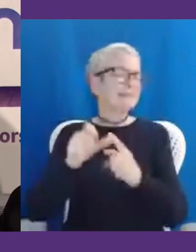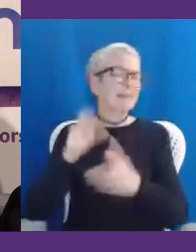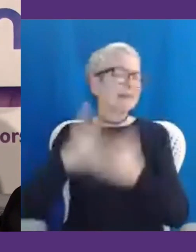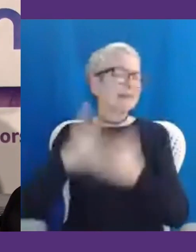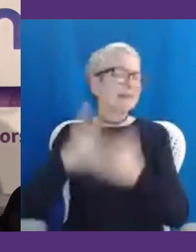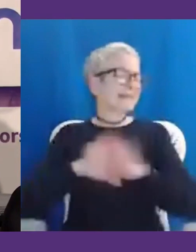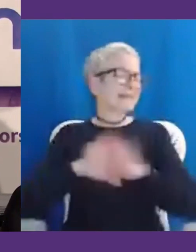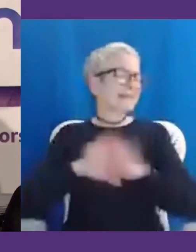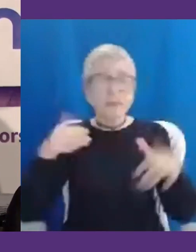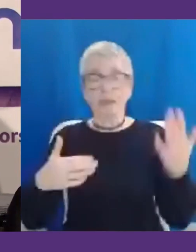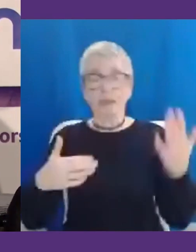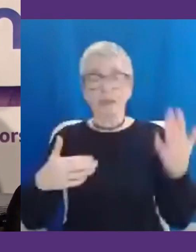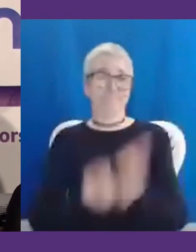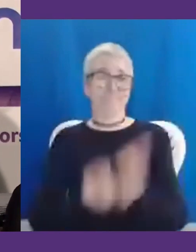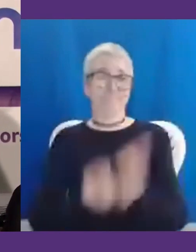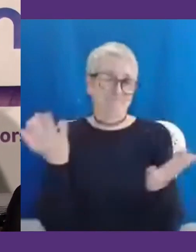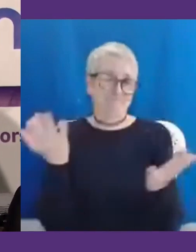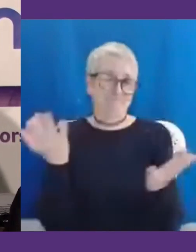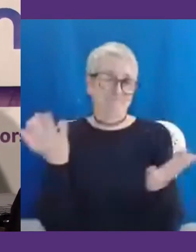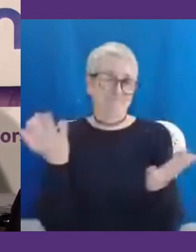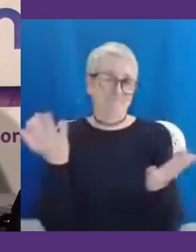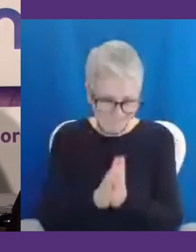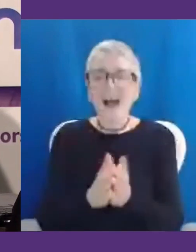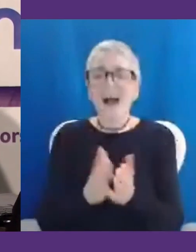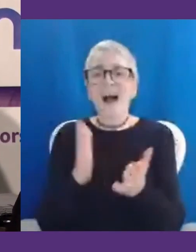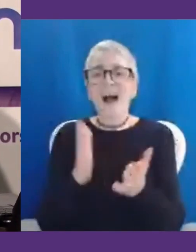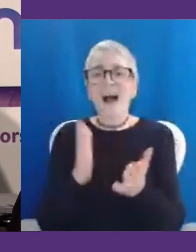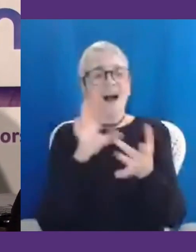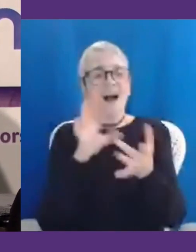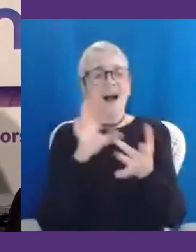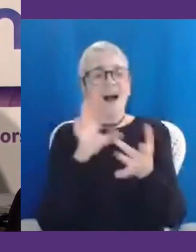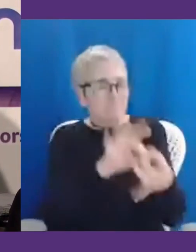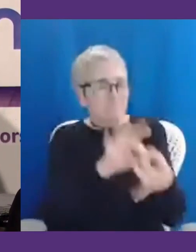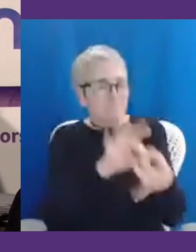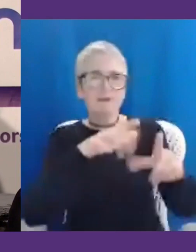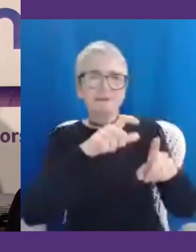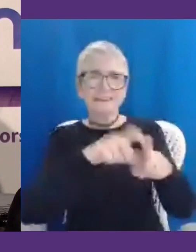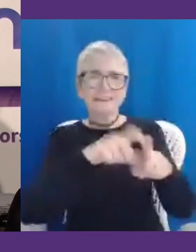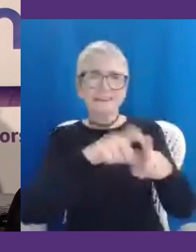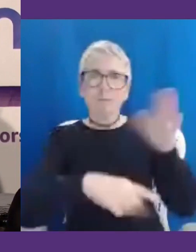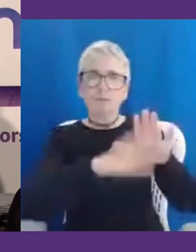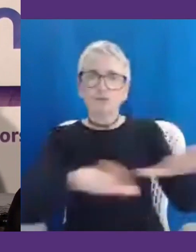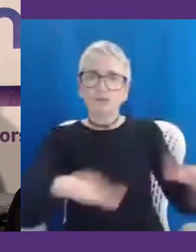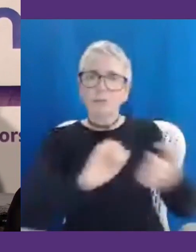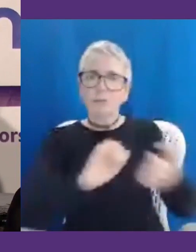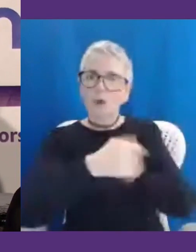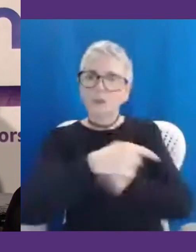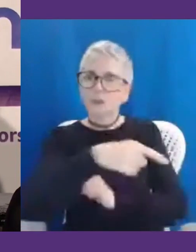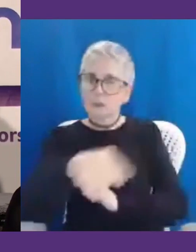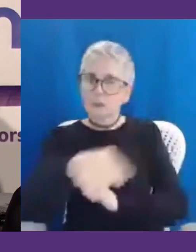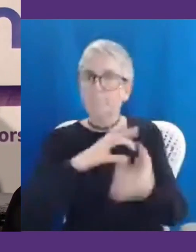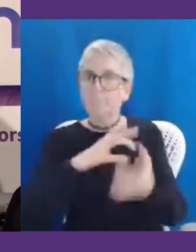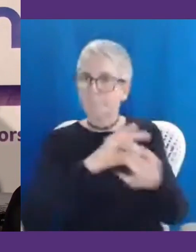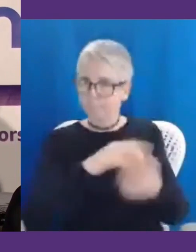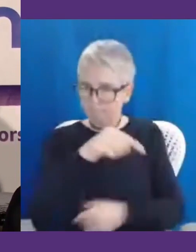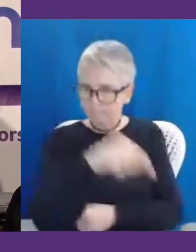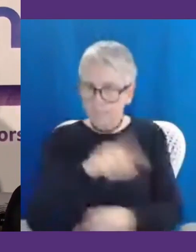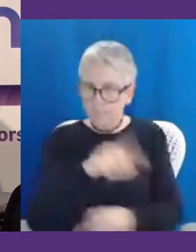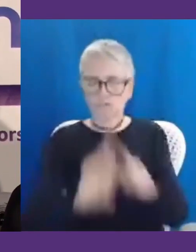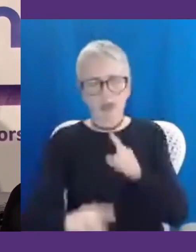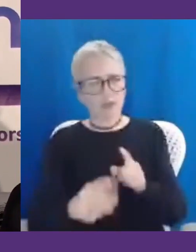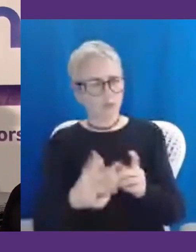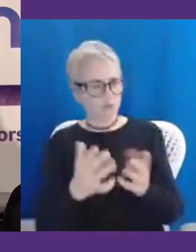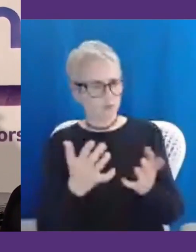Disabled Children's Partnership and trying to get support for families and